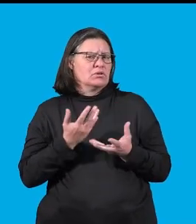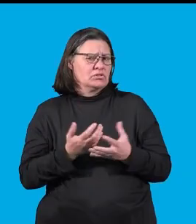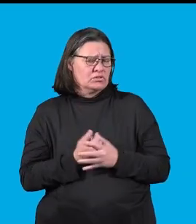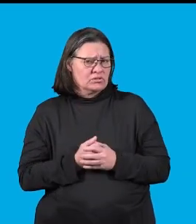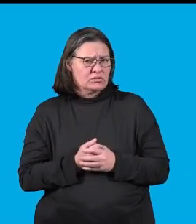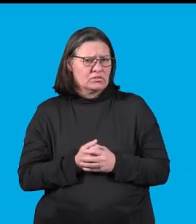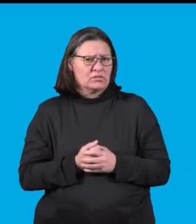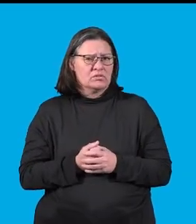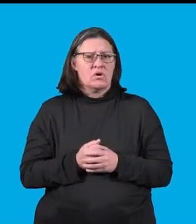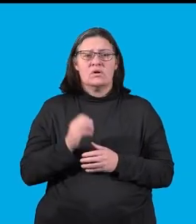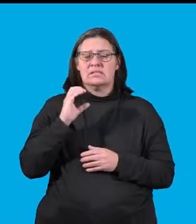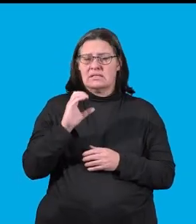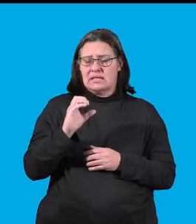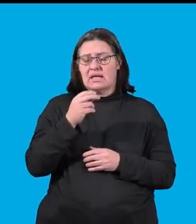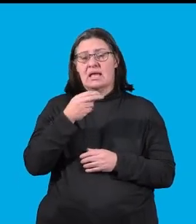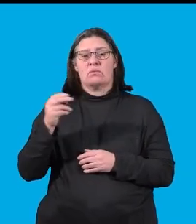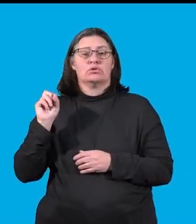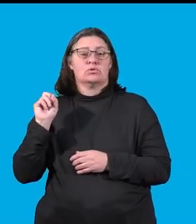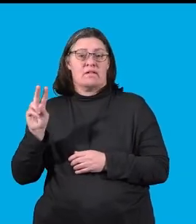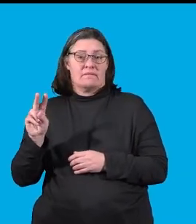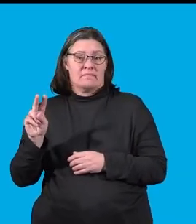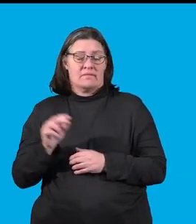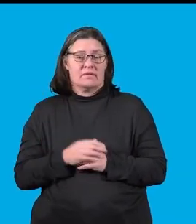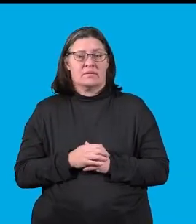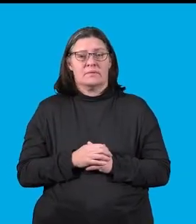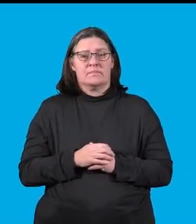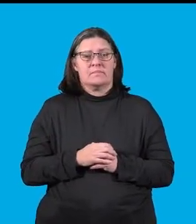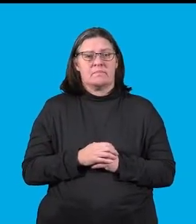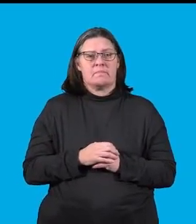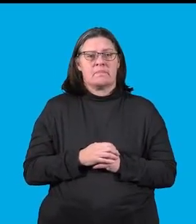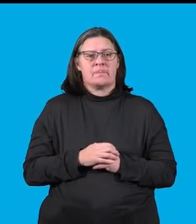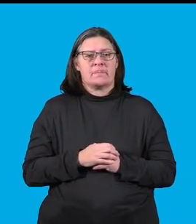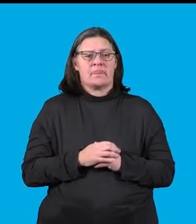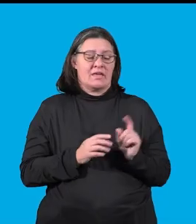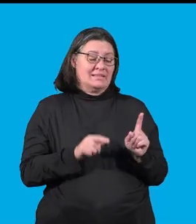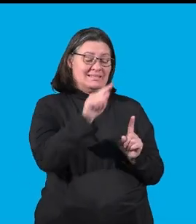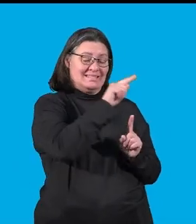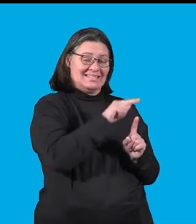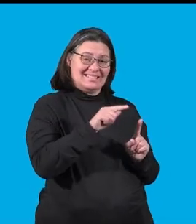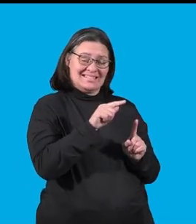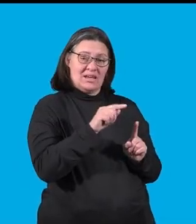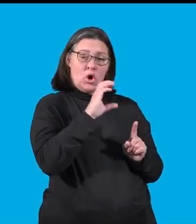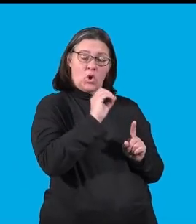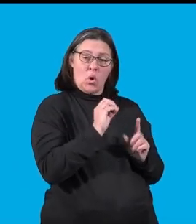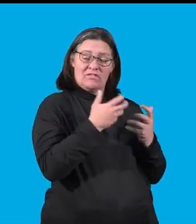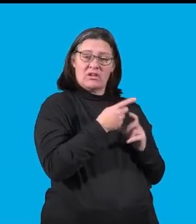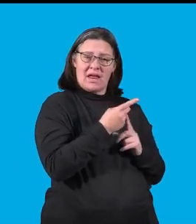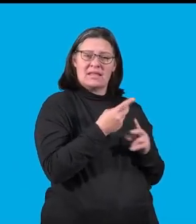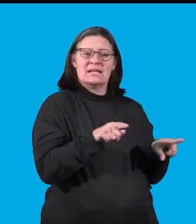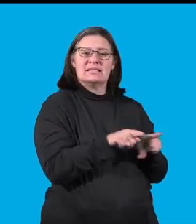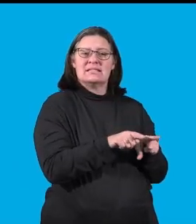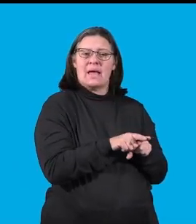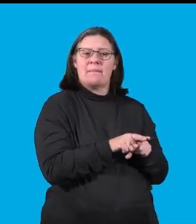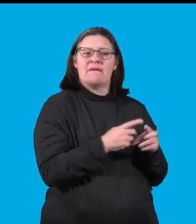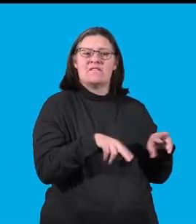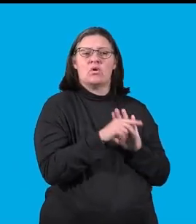So c is equal to 12. I know that this entire coefficient must have the same